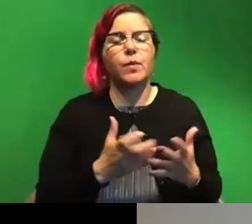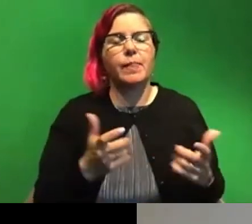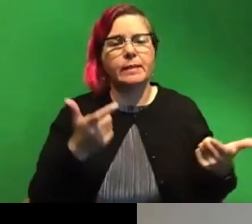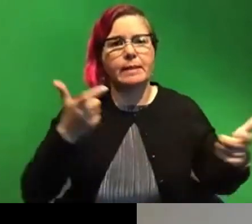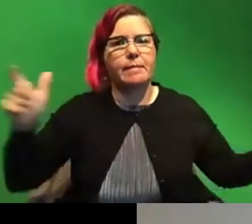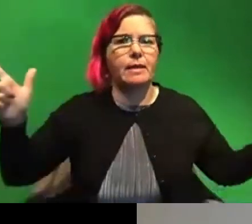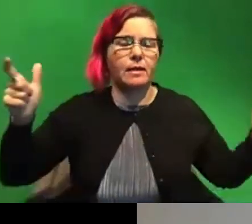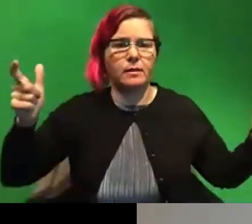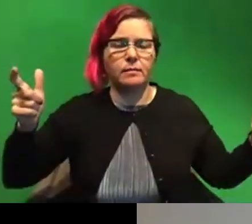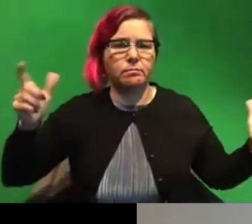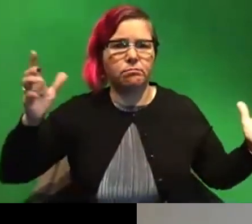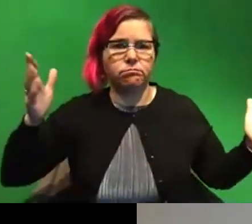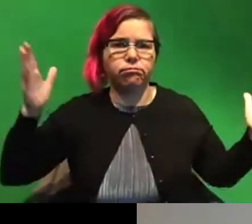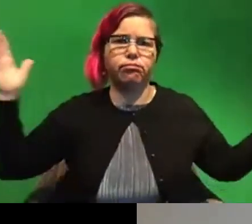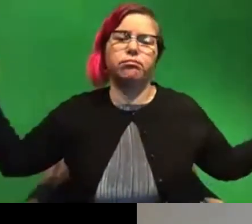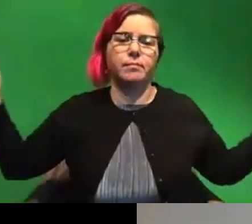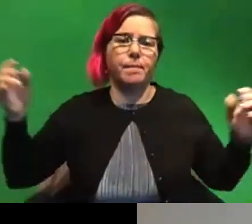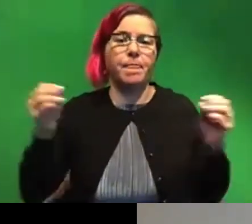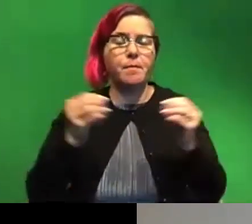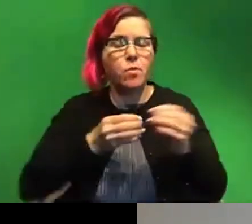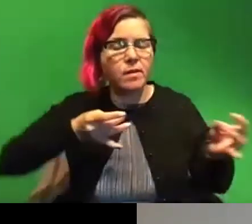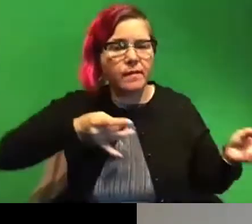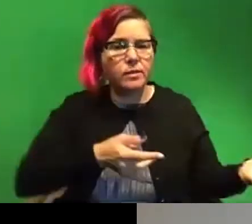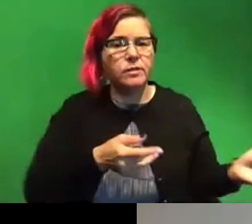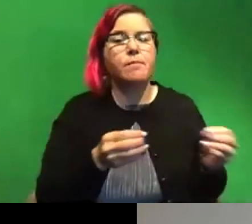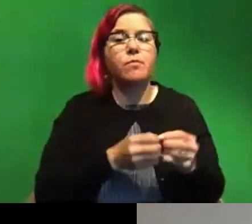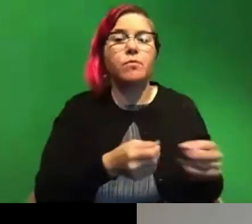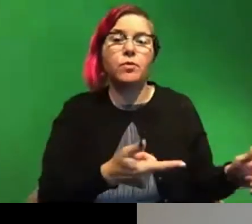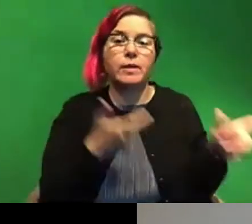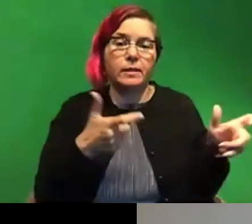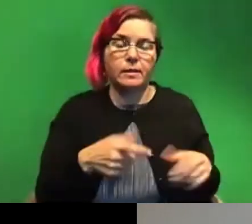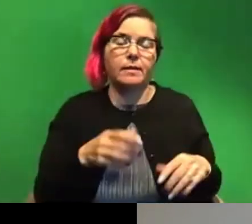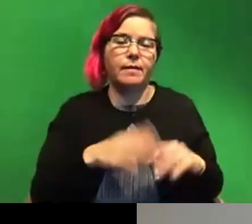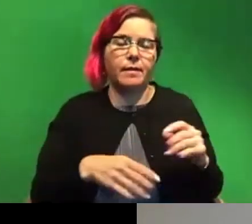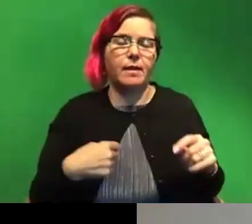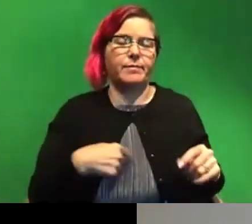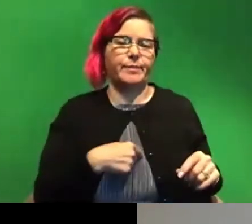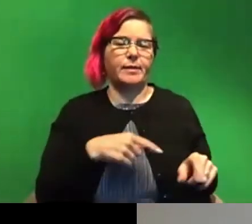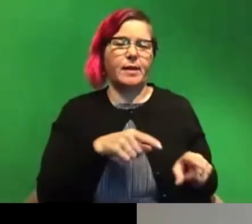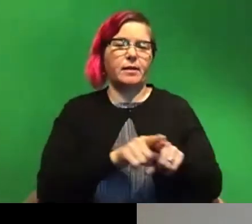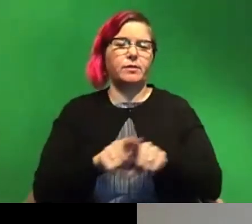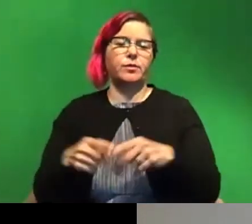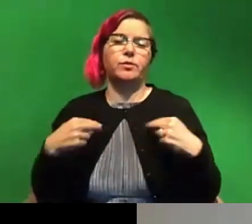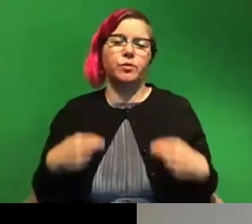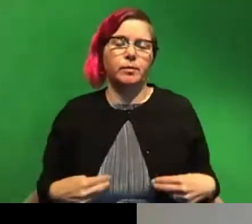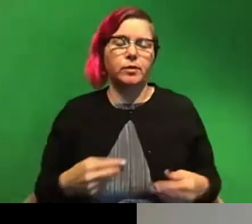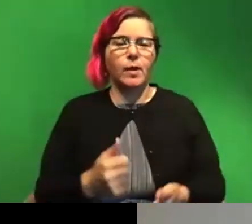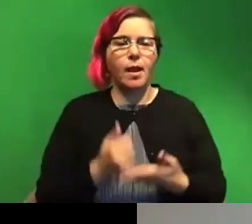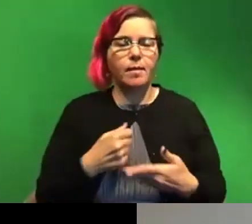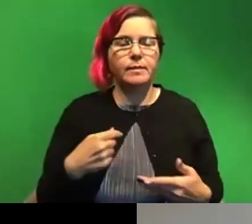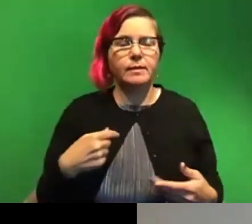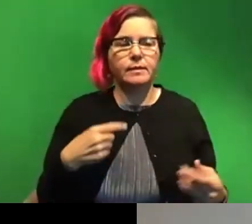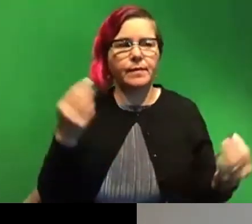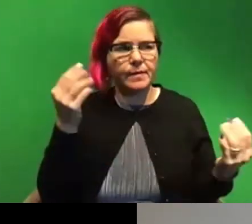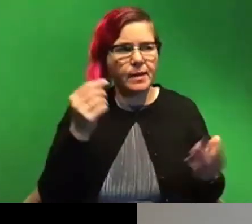scale, more efficiently, more quickly than we can as humans. And so it helps us to think in being